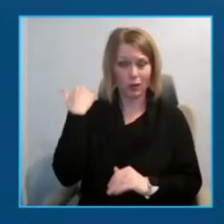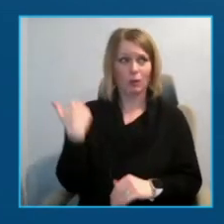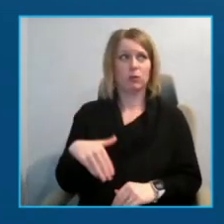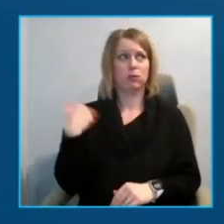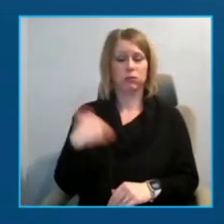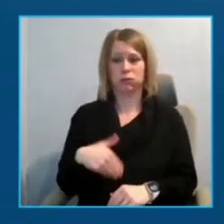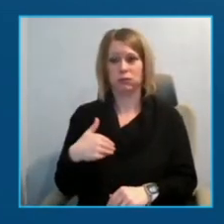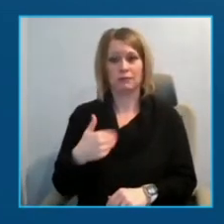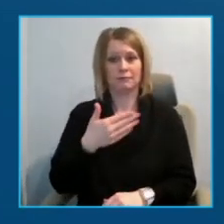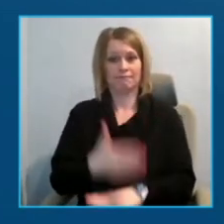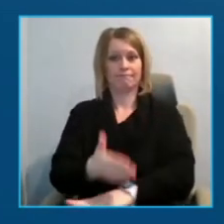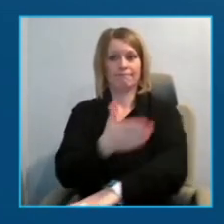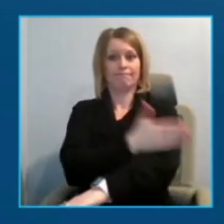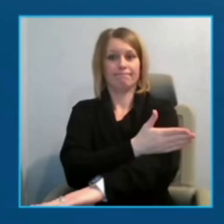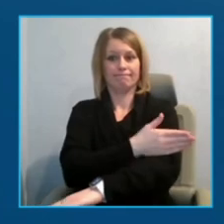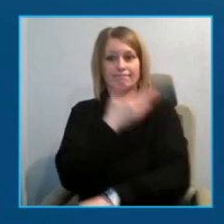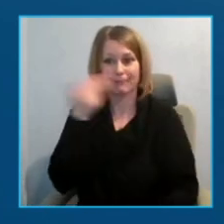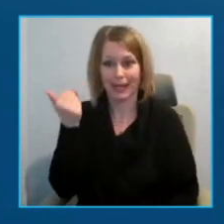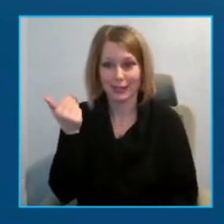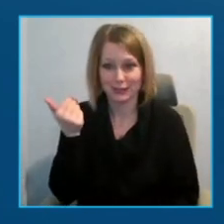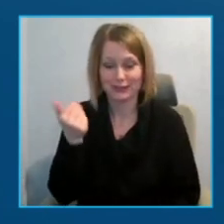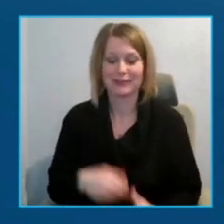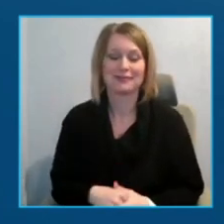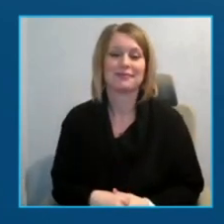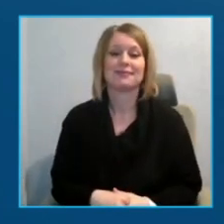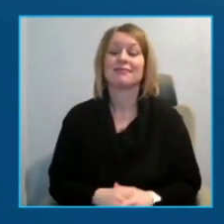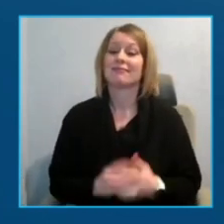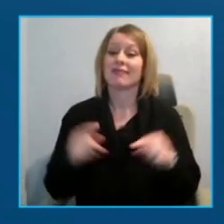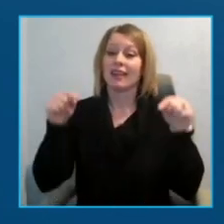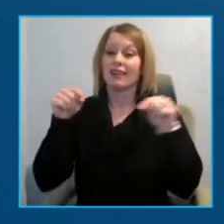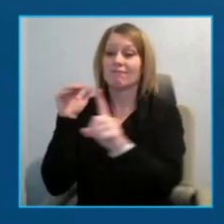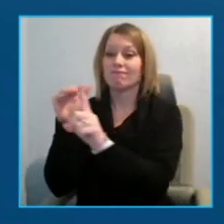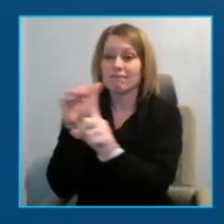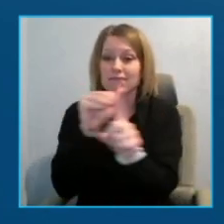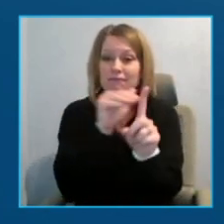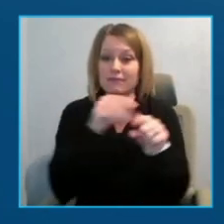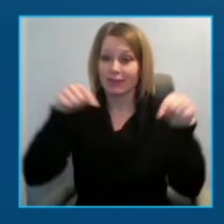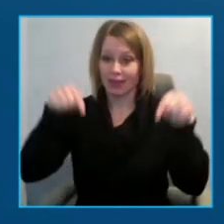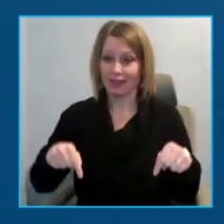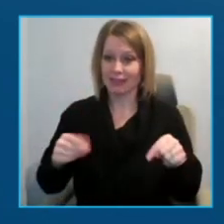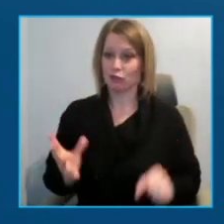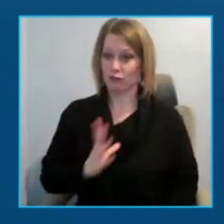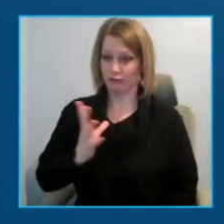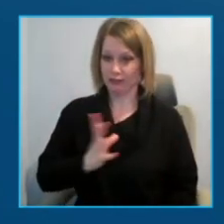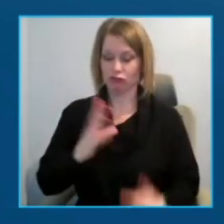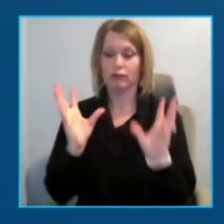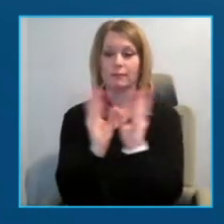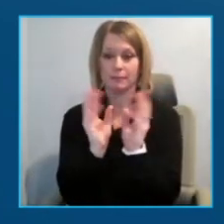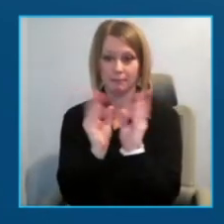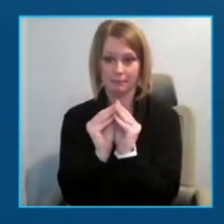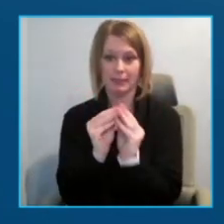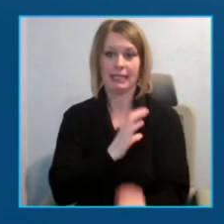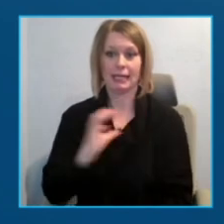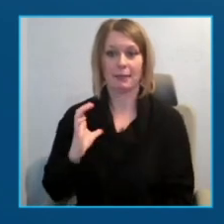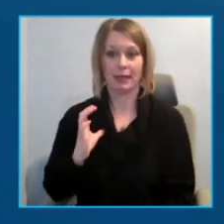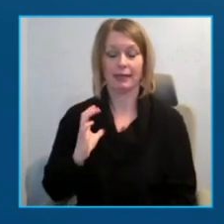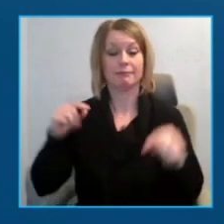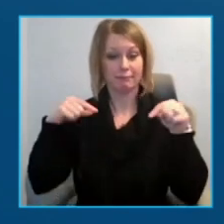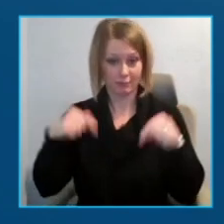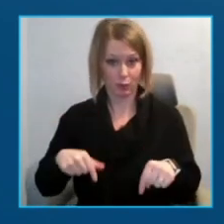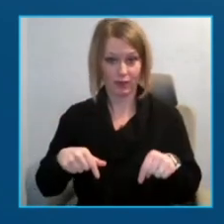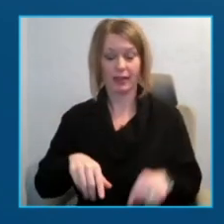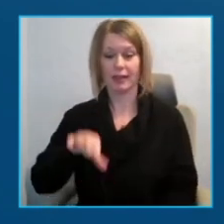reminder, this is an official meeting of the committee, so we are live streaming